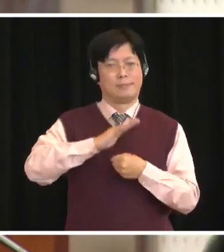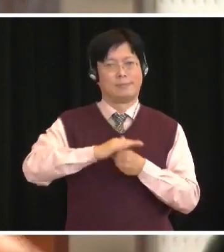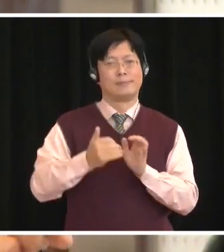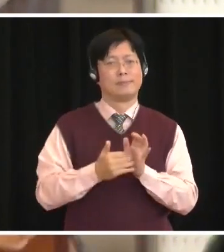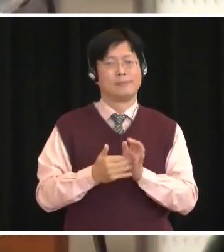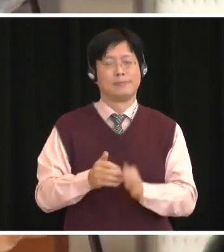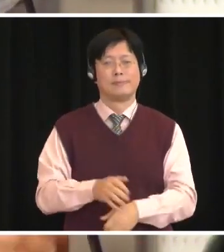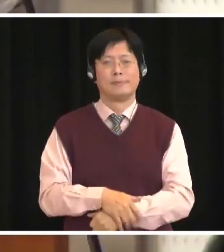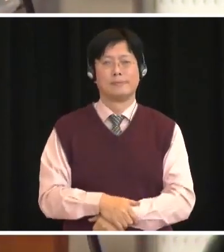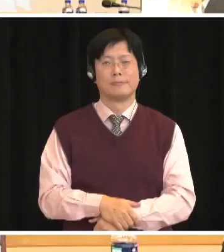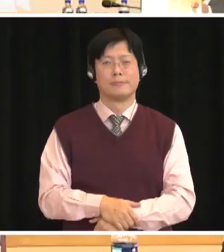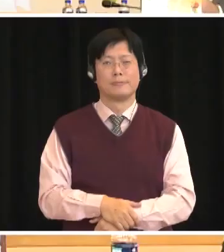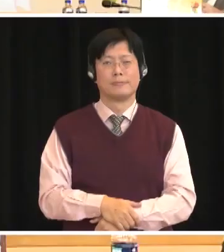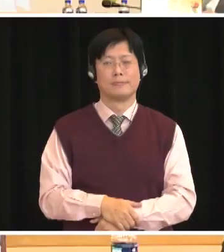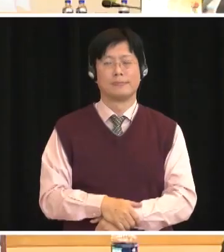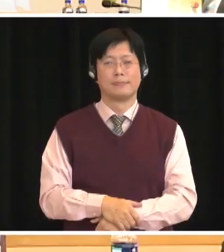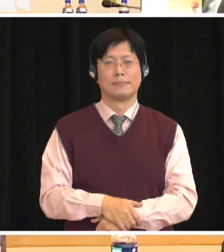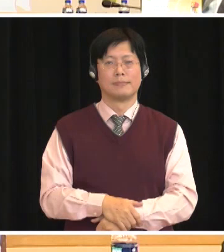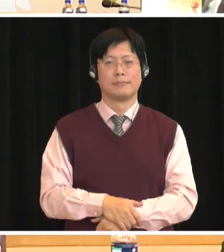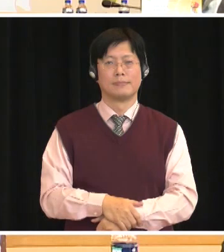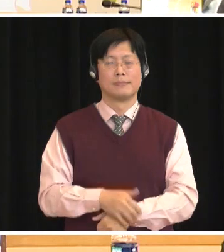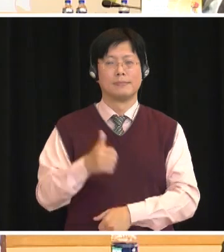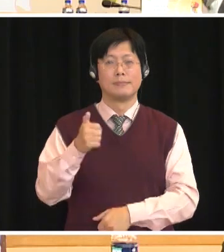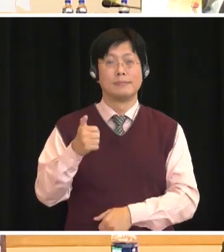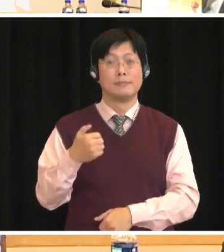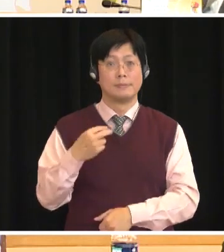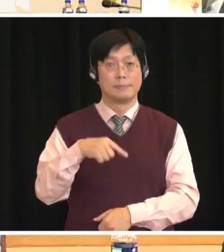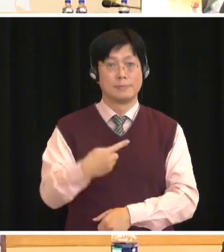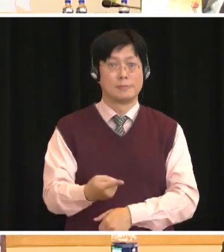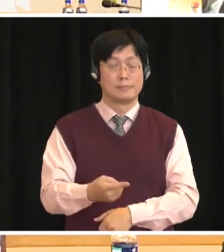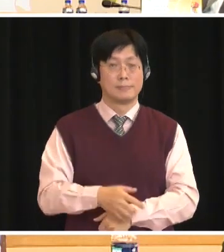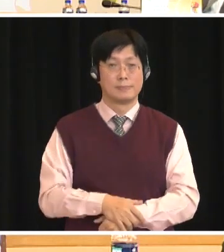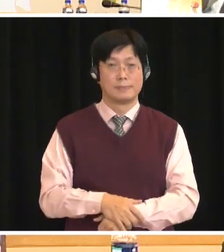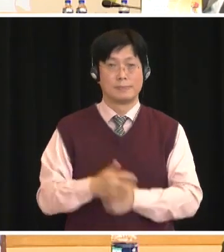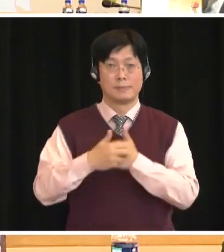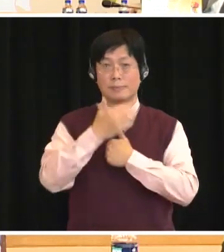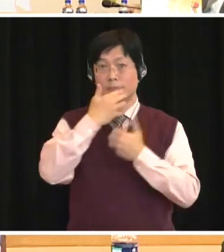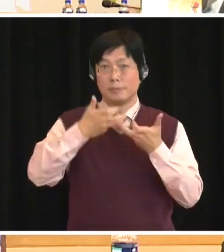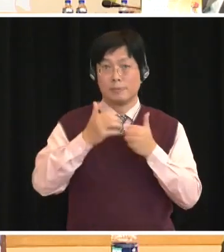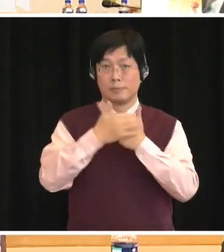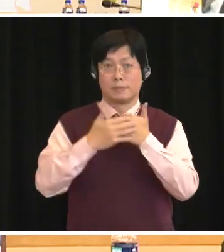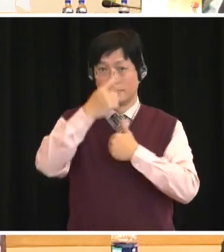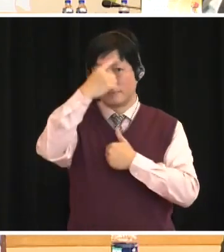avoid any secondary harm to the victims.